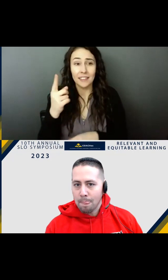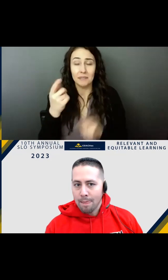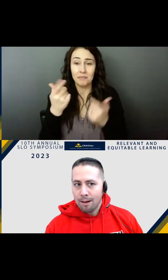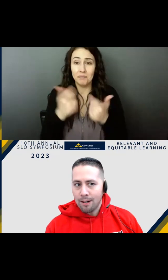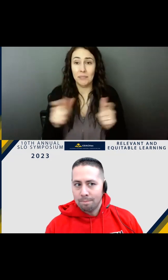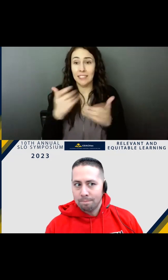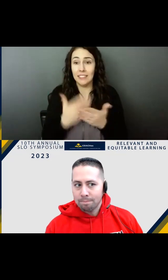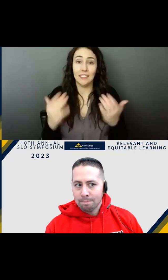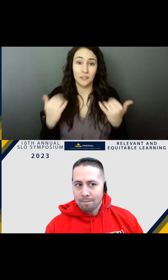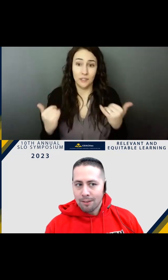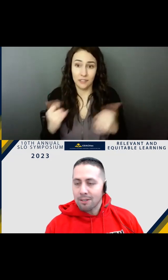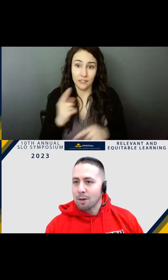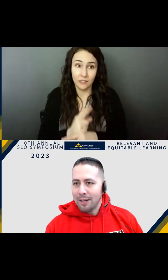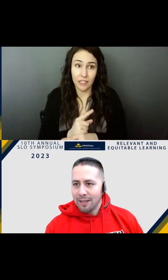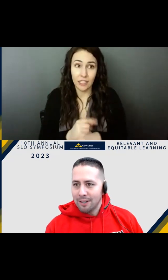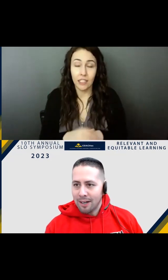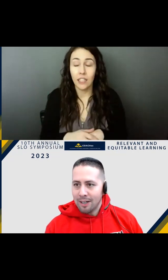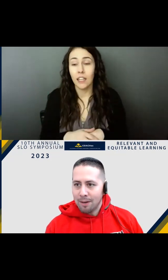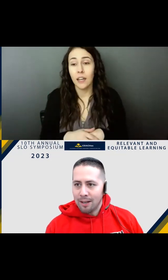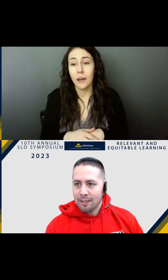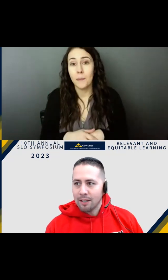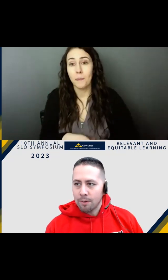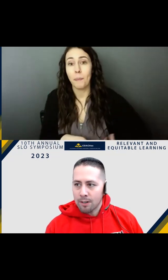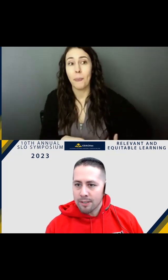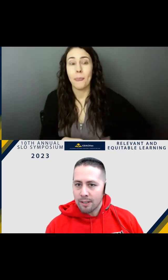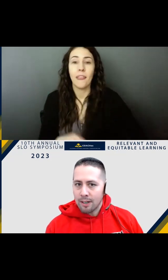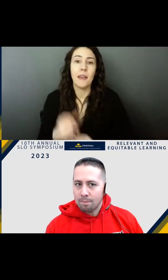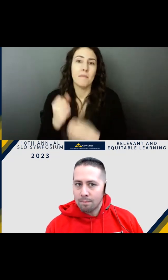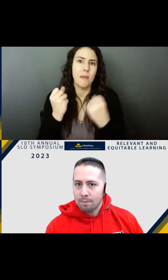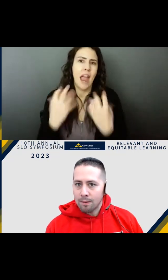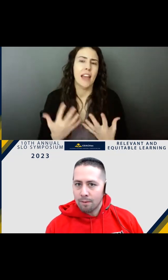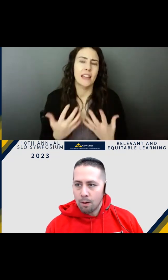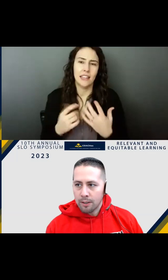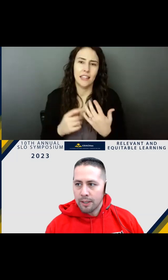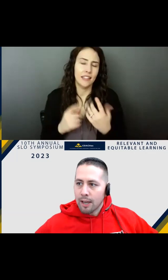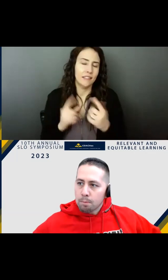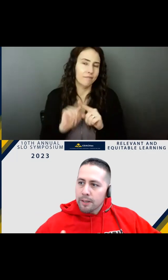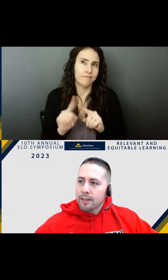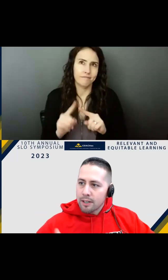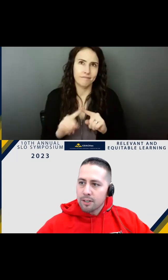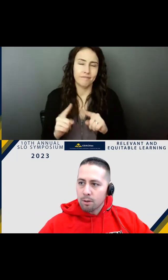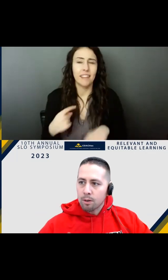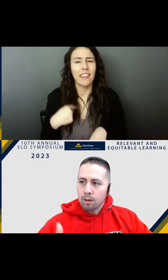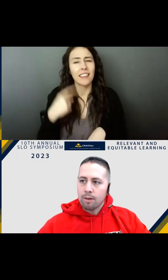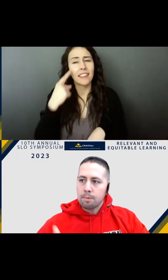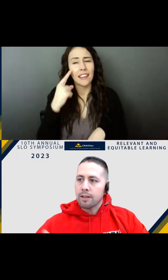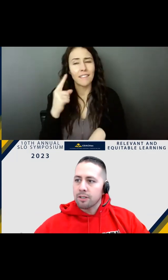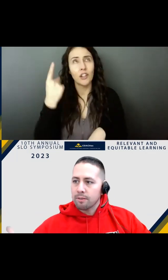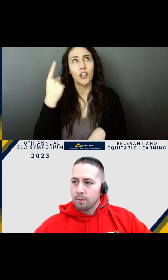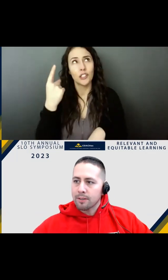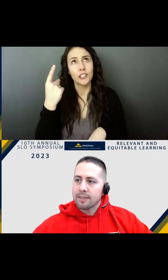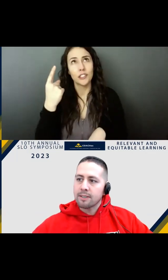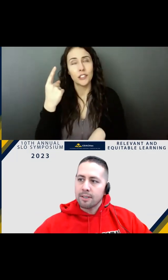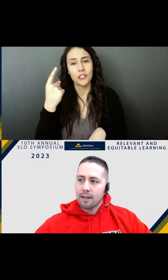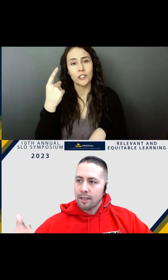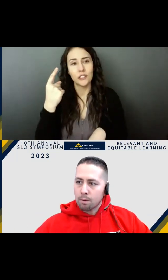right? There's so many. I think first, if I were to think of like preconditions or an order of operations,